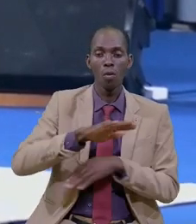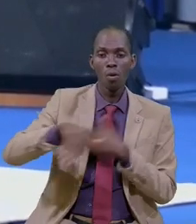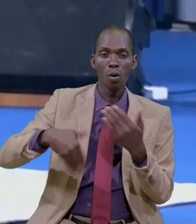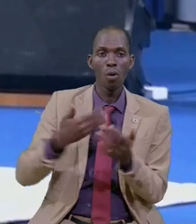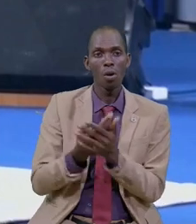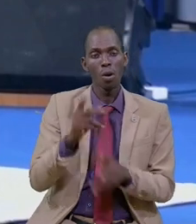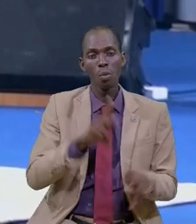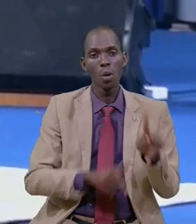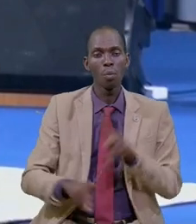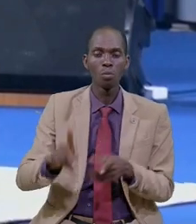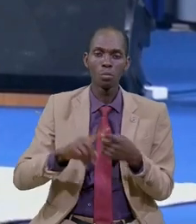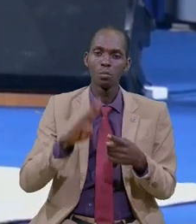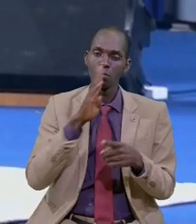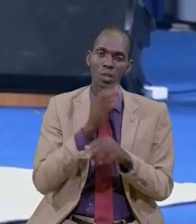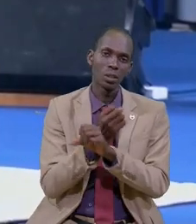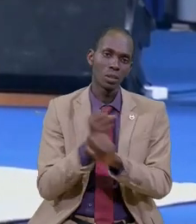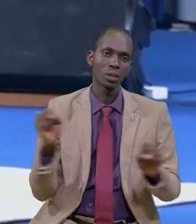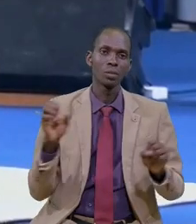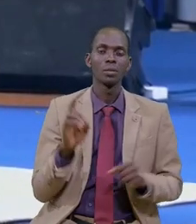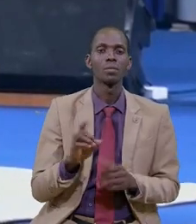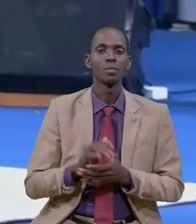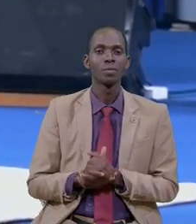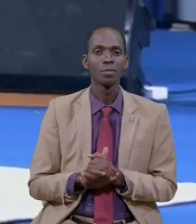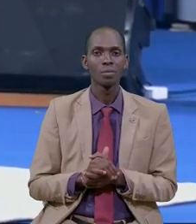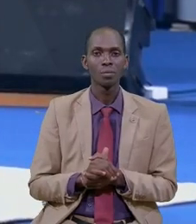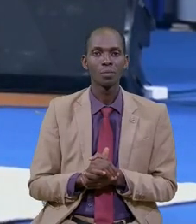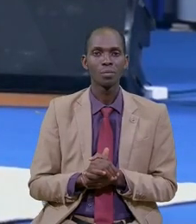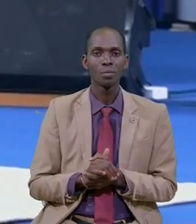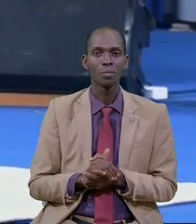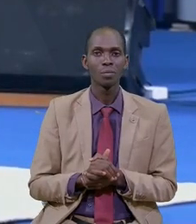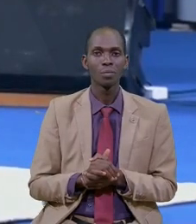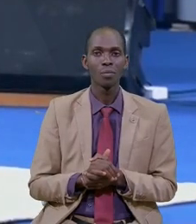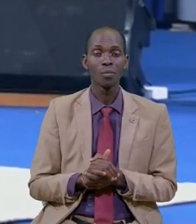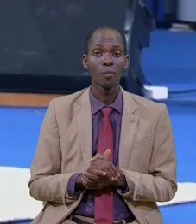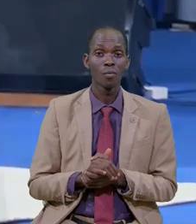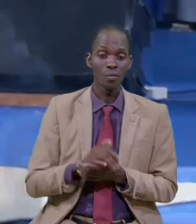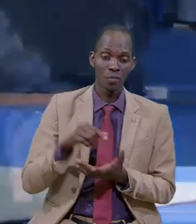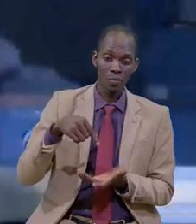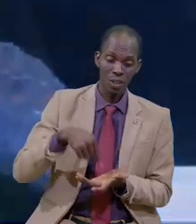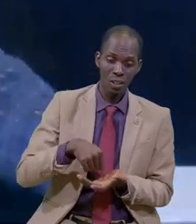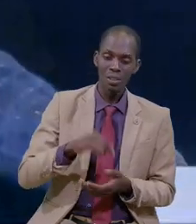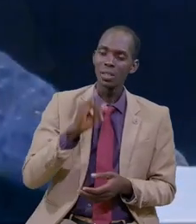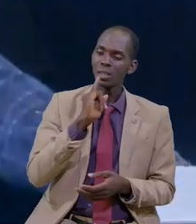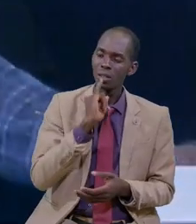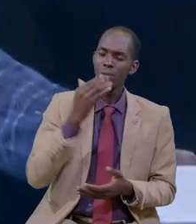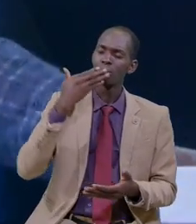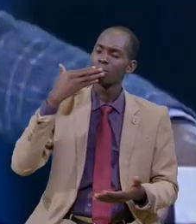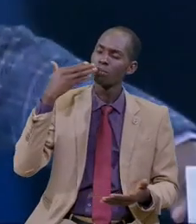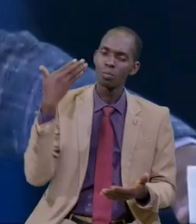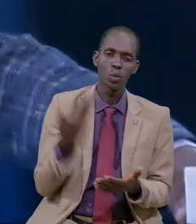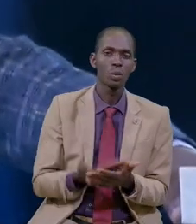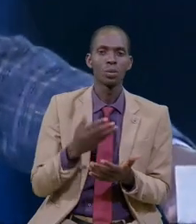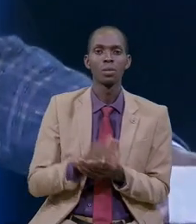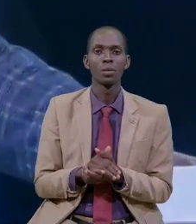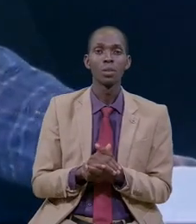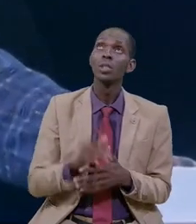be saved. Qui veut que tous les hommes soient sauvés? This is good. Cela est bon. He wants